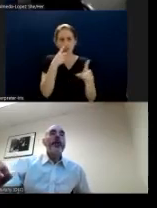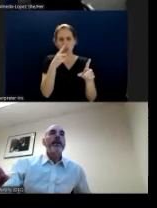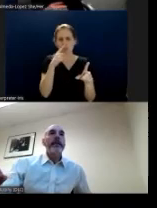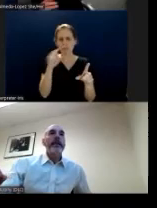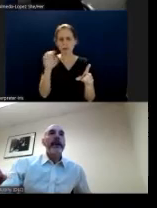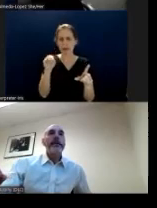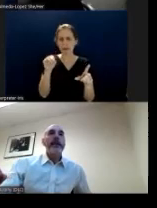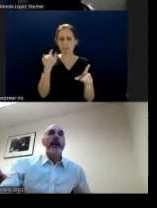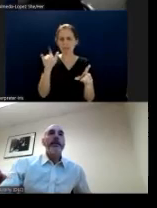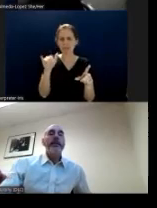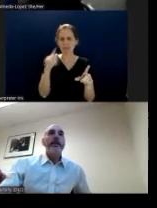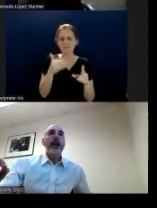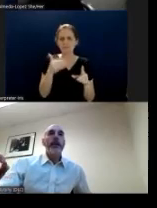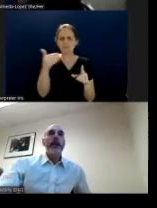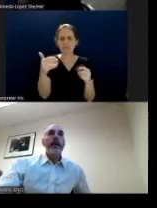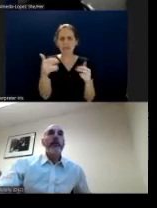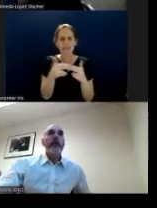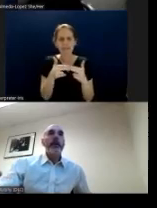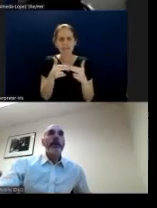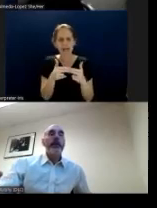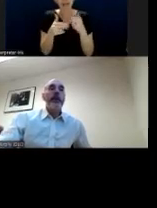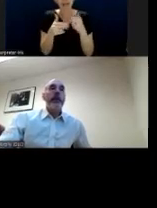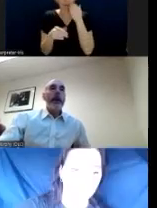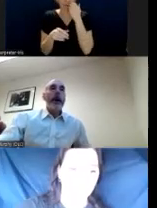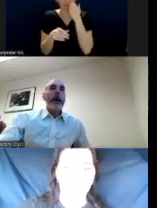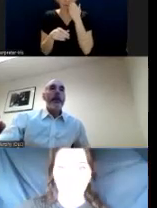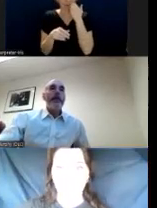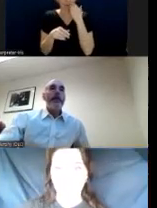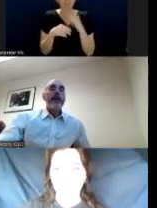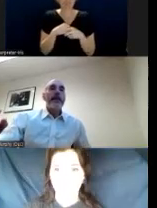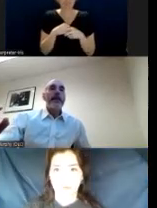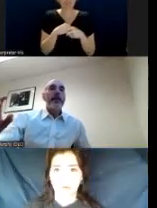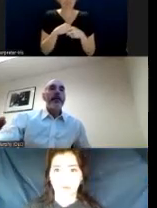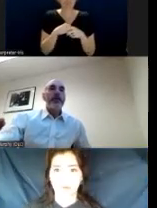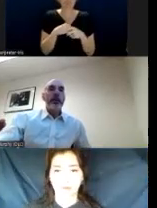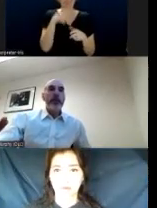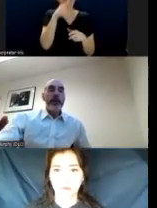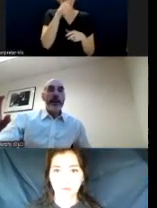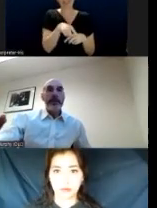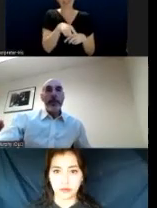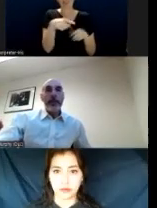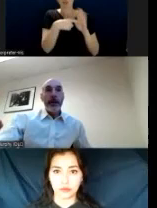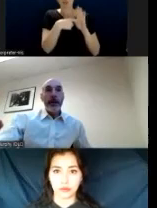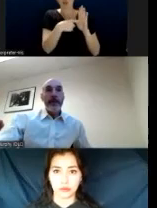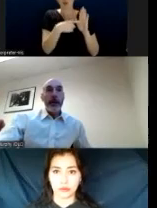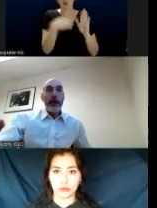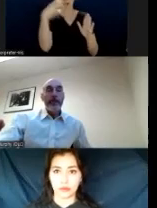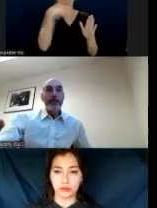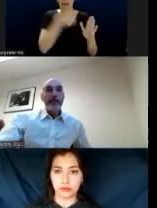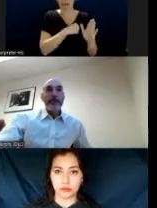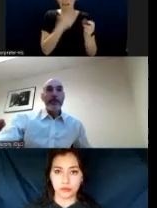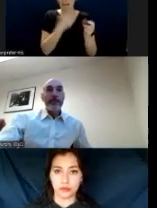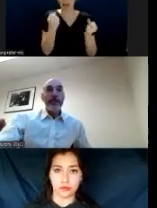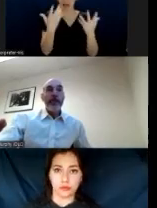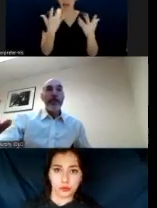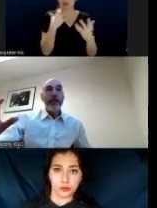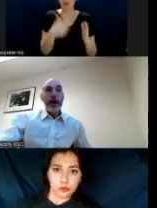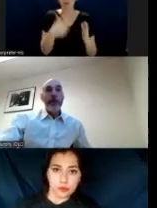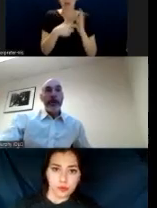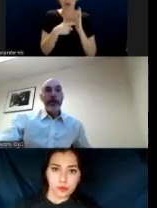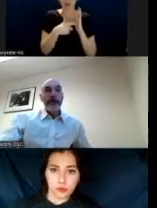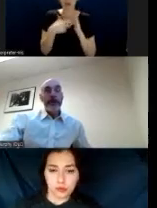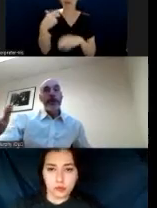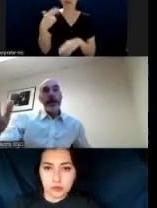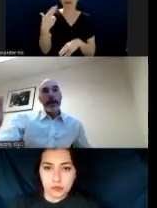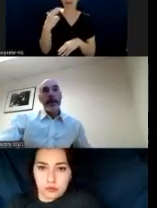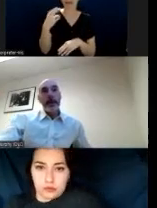jump forward to the next slide while I'm on that point. This gives you an estimate of how